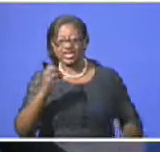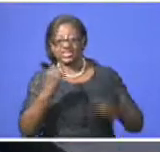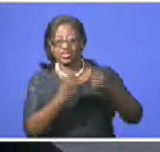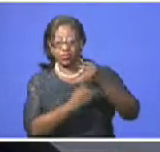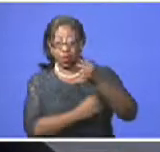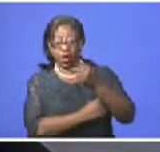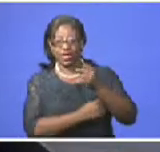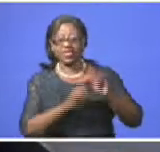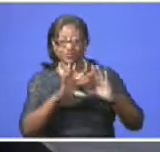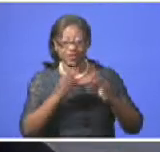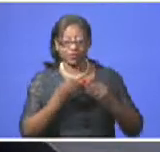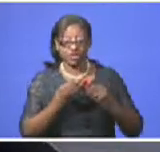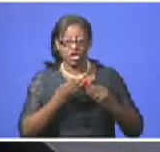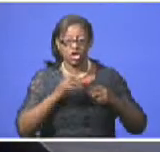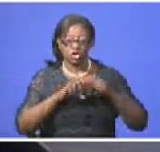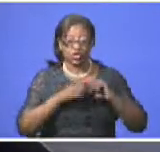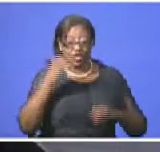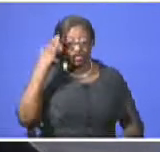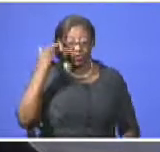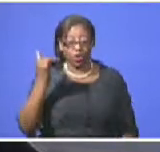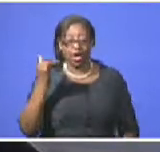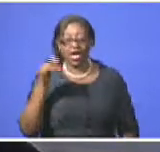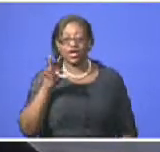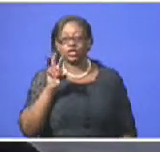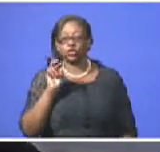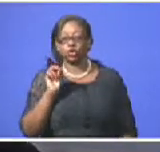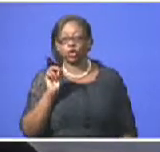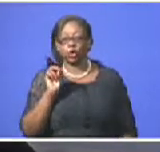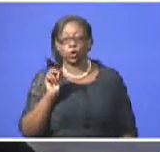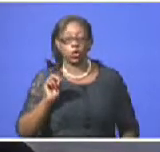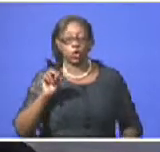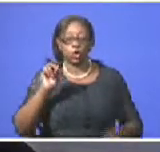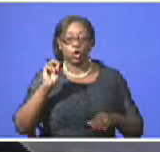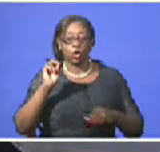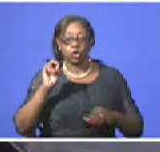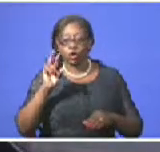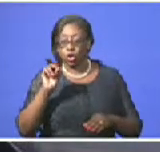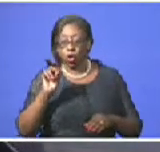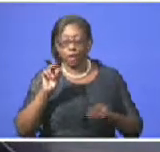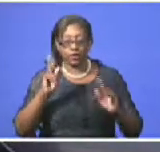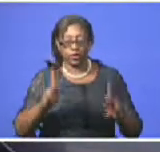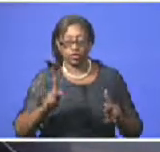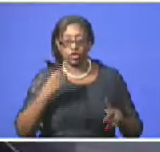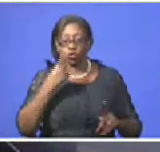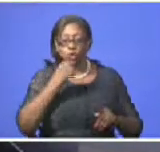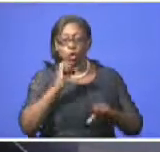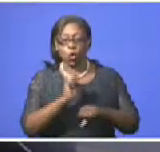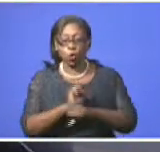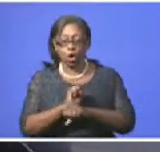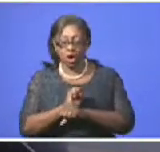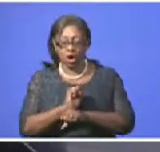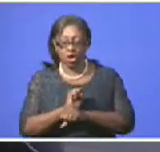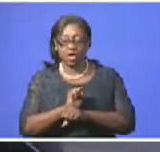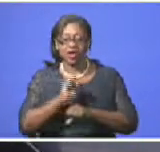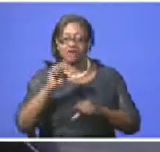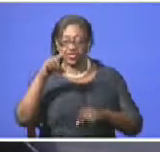families. So that is the reason why no civil servant got a deduction or was furloughed during this